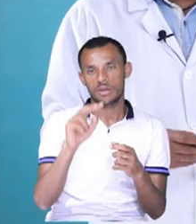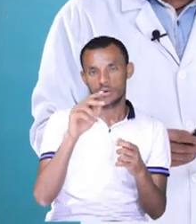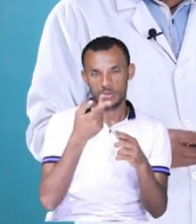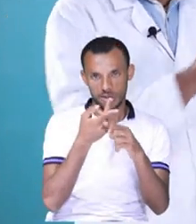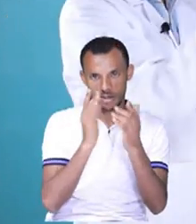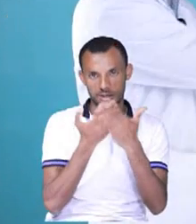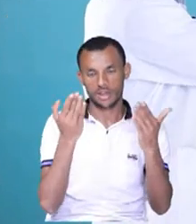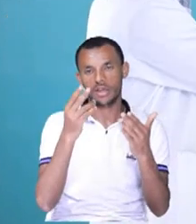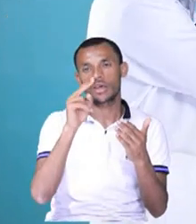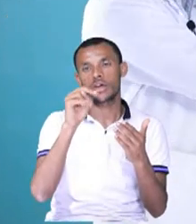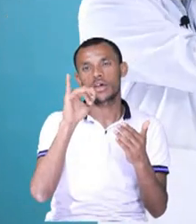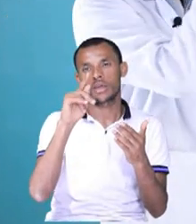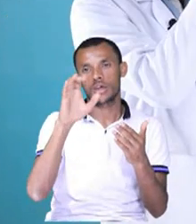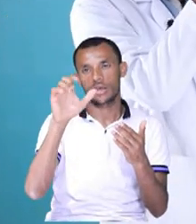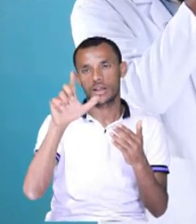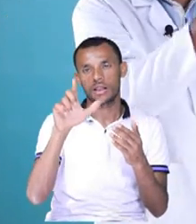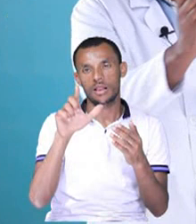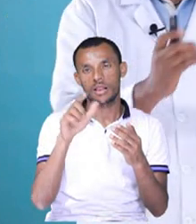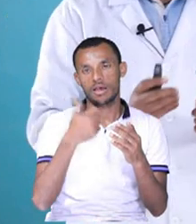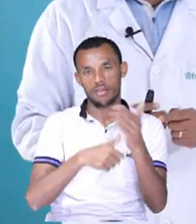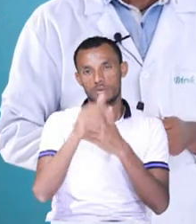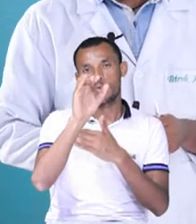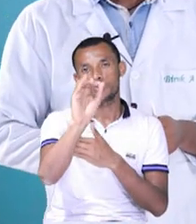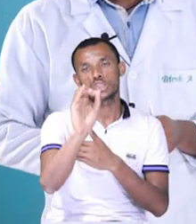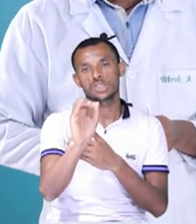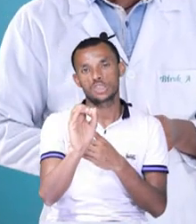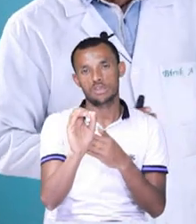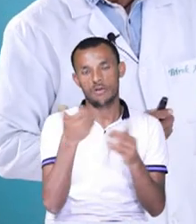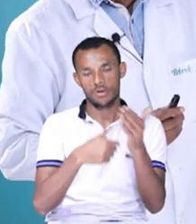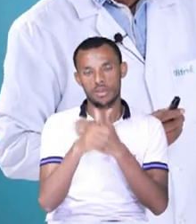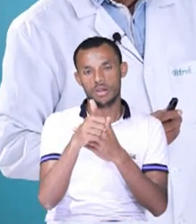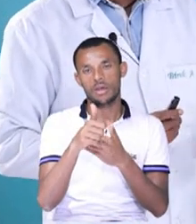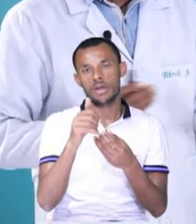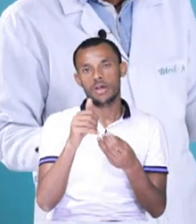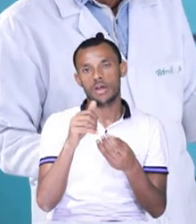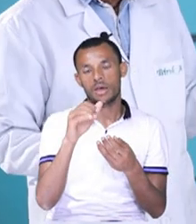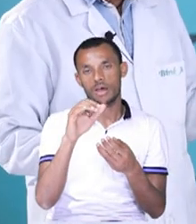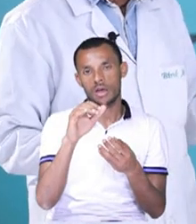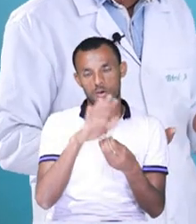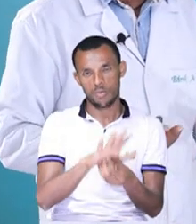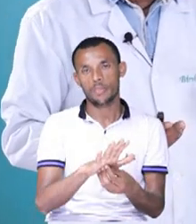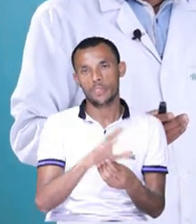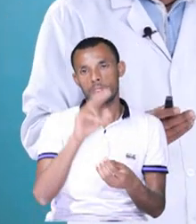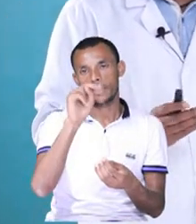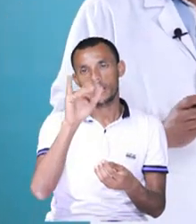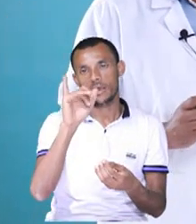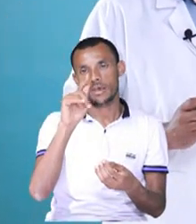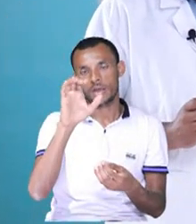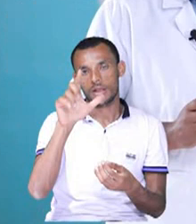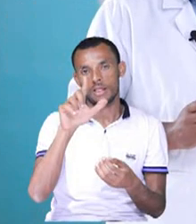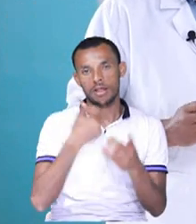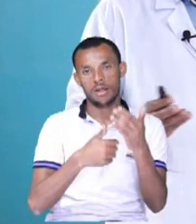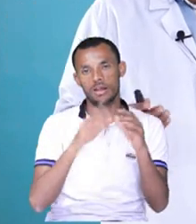atmosphere. Therefore, iron affected by oxygen. Iron affected by oxygen, whereas nickel does